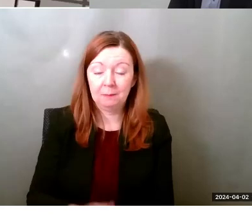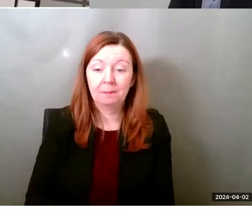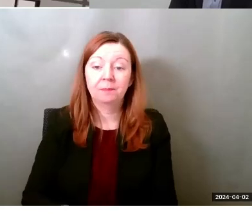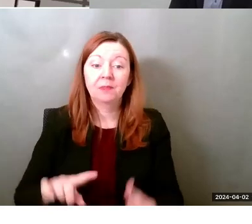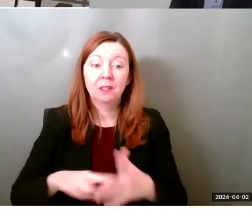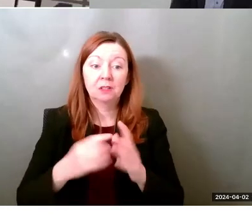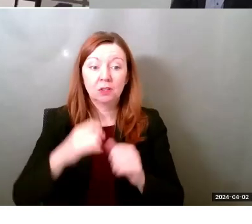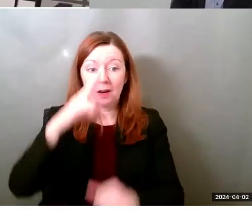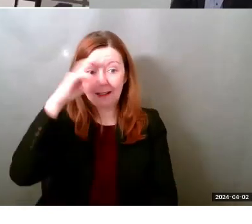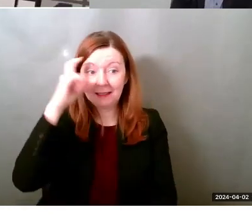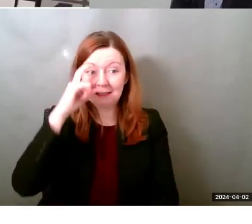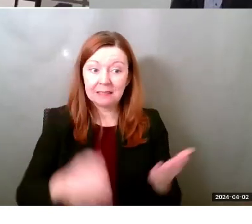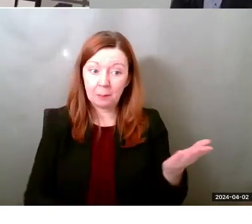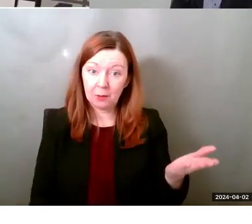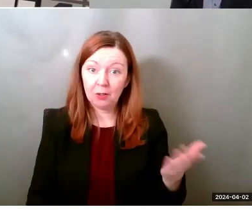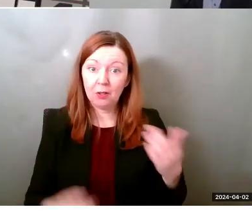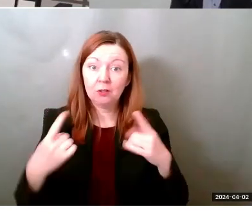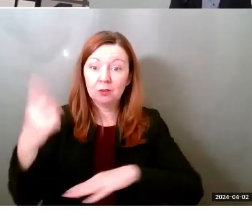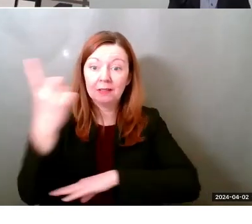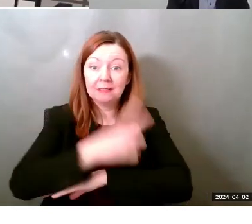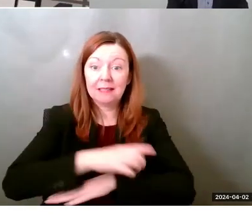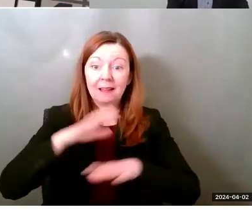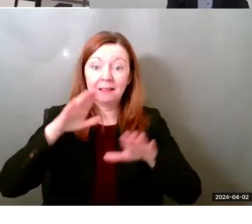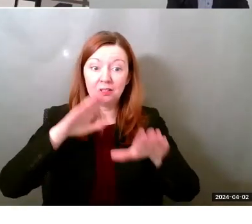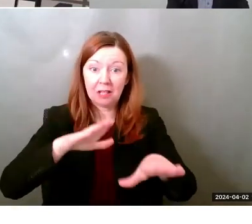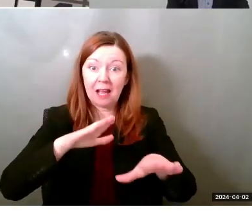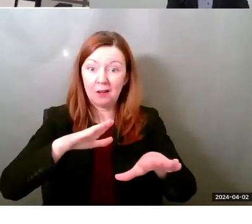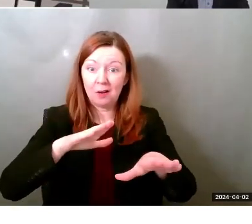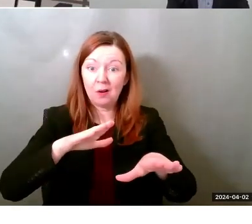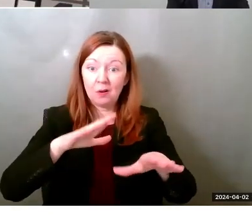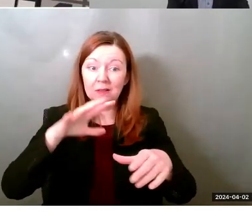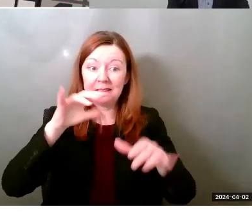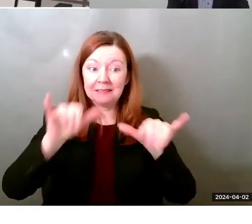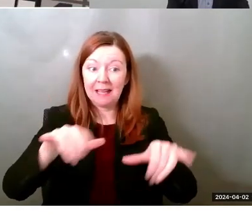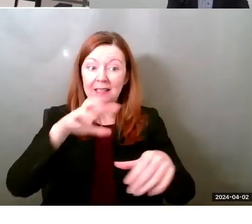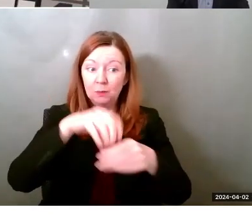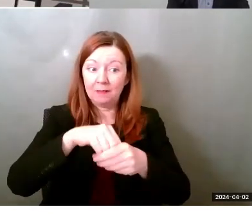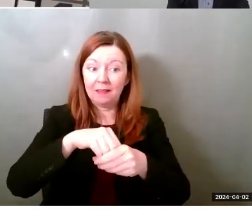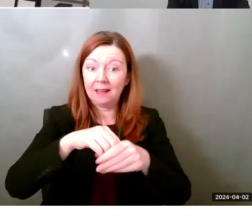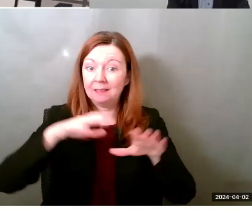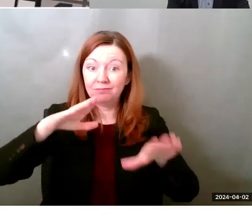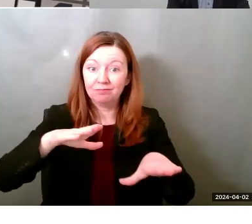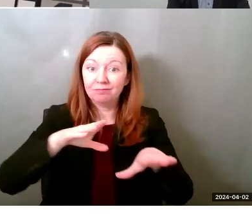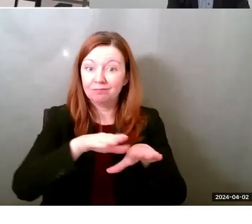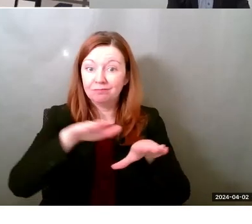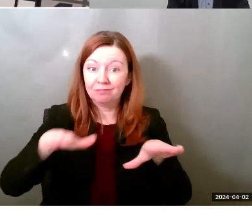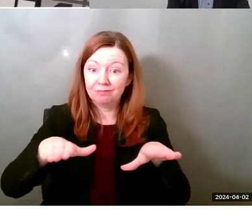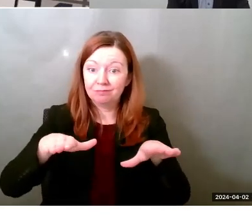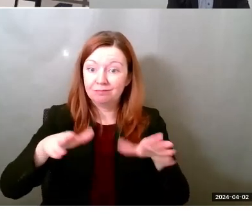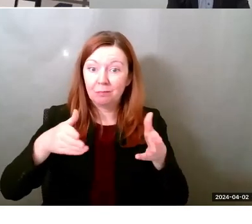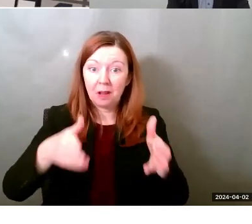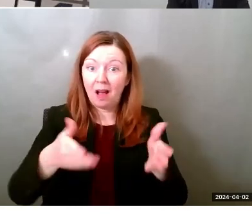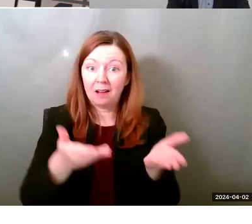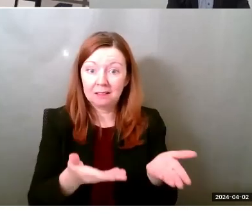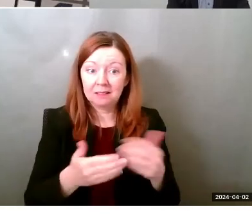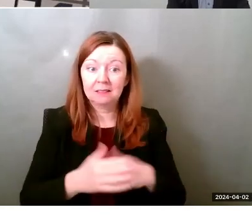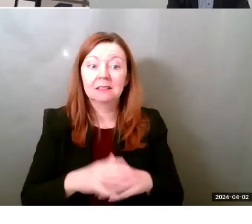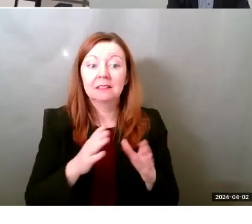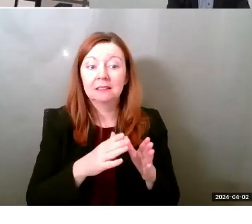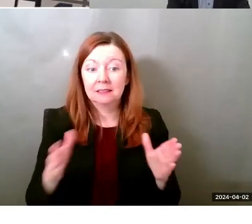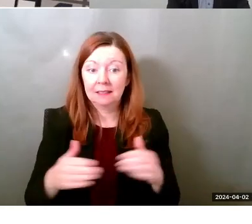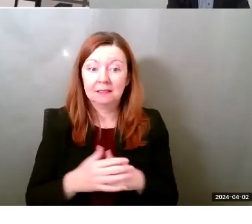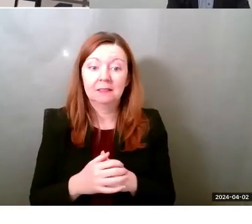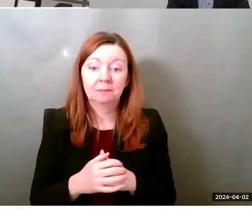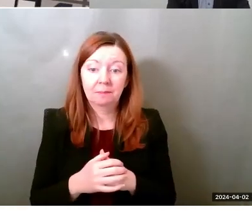summer, you can see throughout the day, the shadow cast largely stays within the directly adjacent blocks to the north. Next slide,